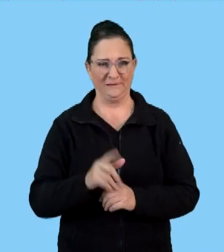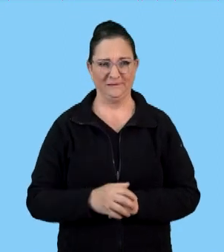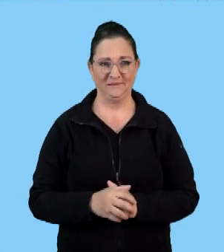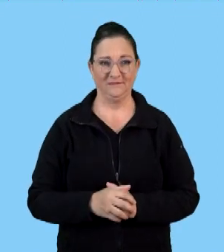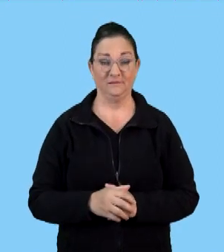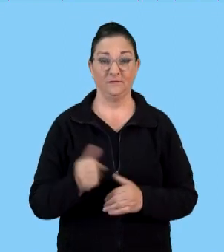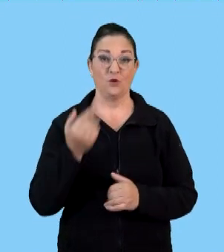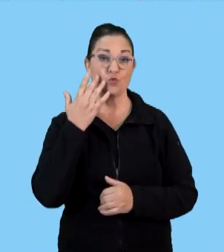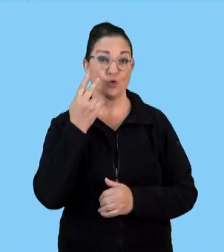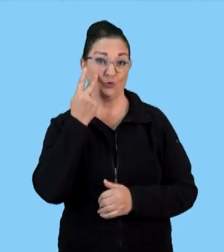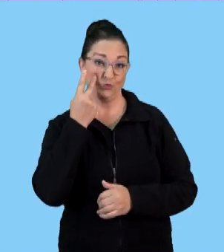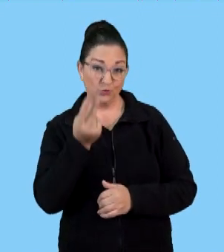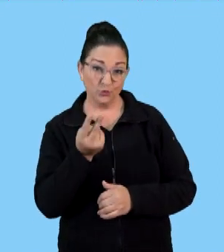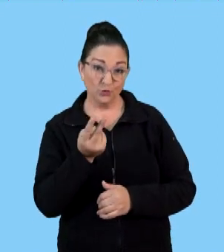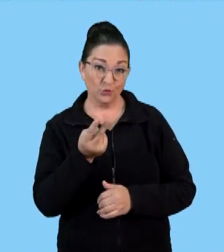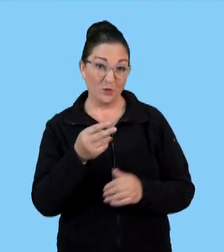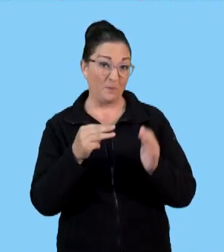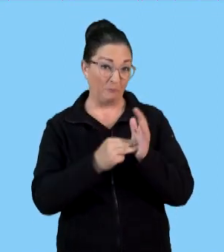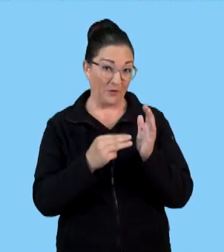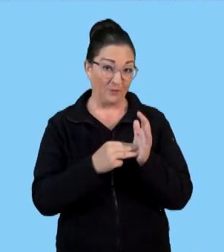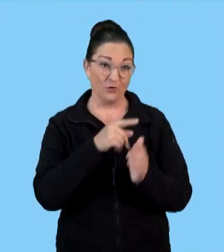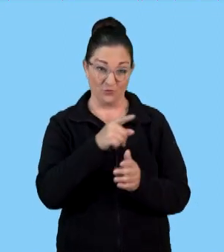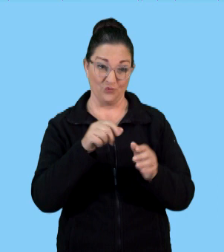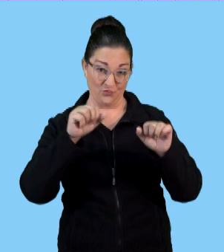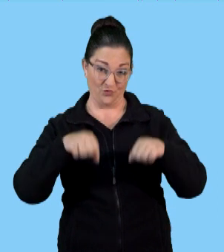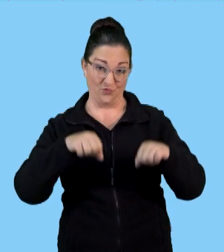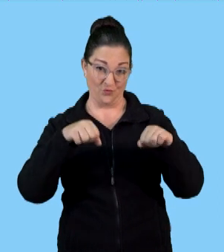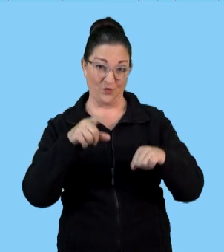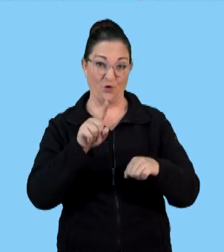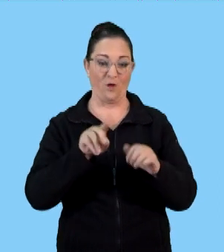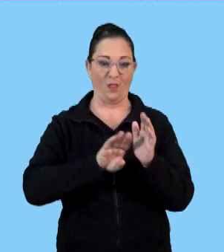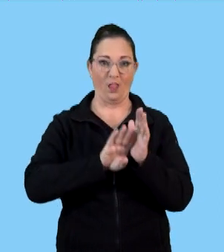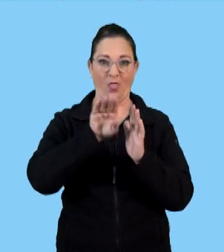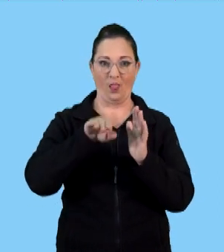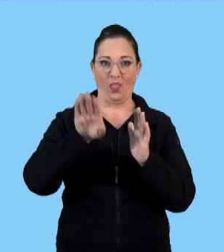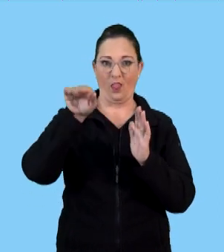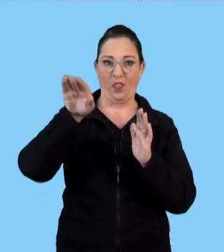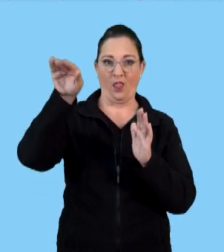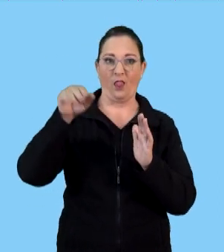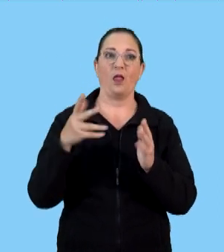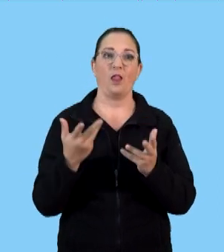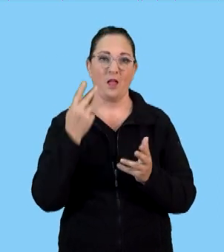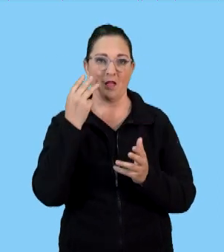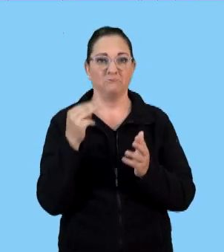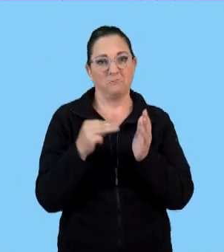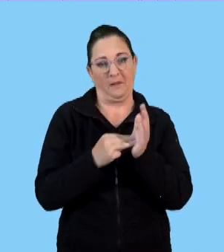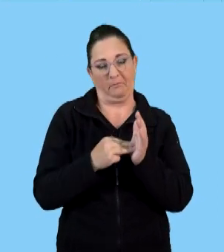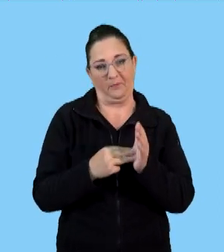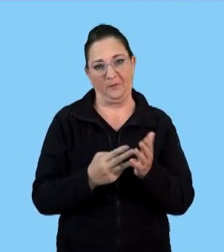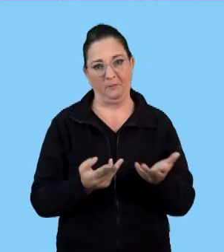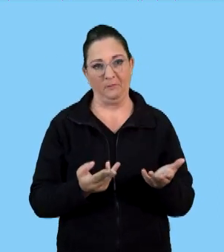Right, so looking at this map, I'm sure you'll agree with me, this is an elevation